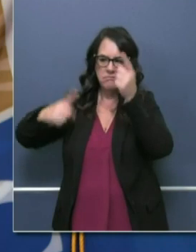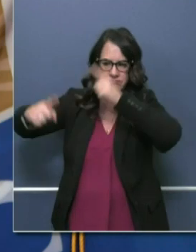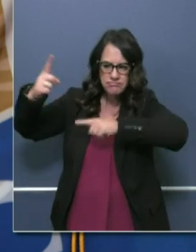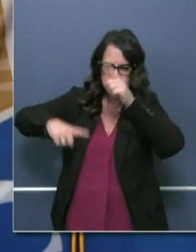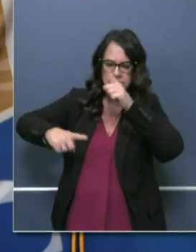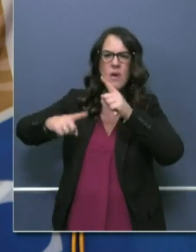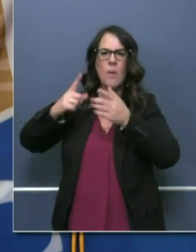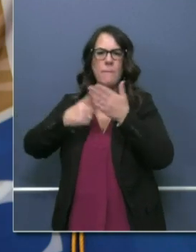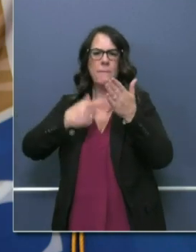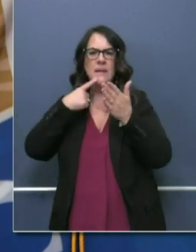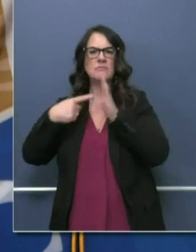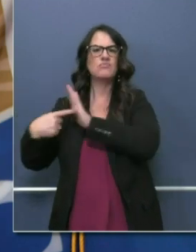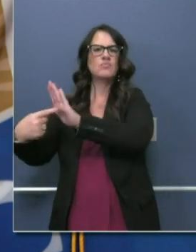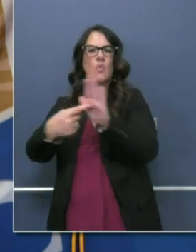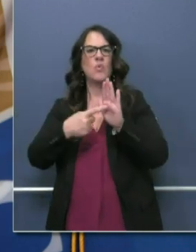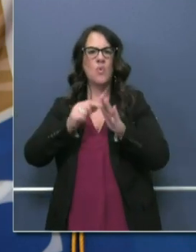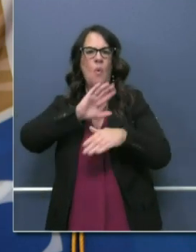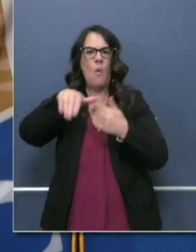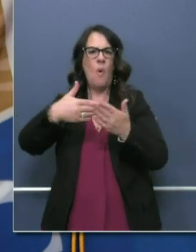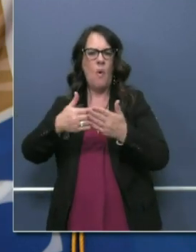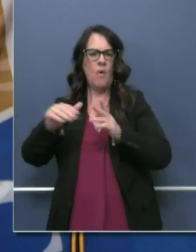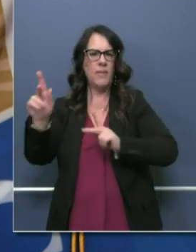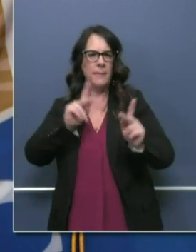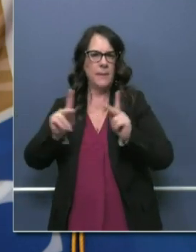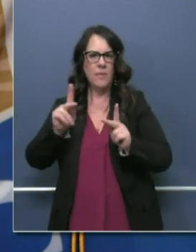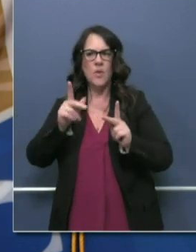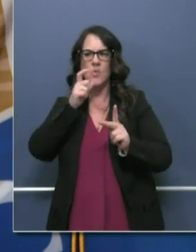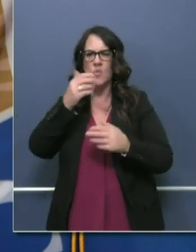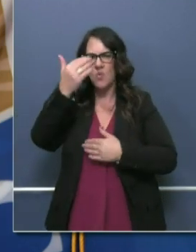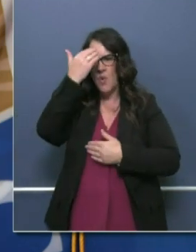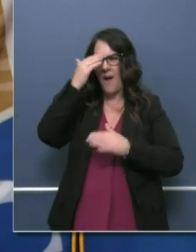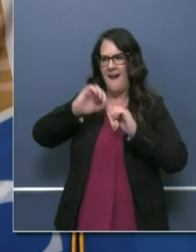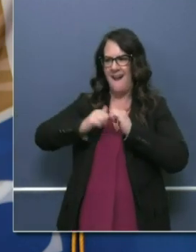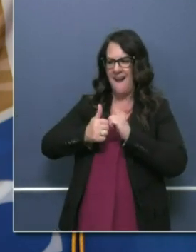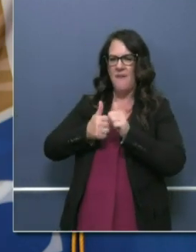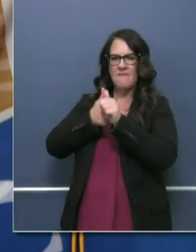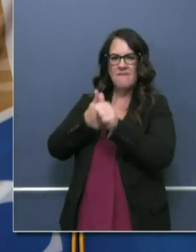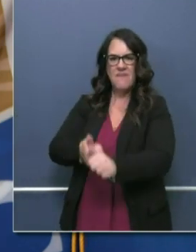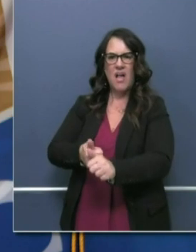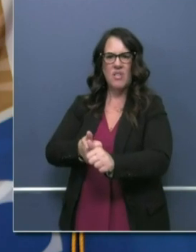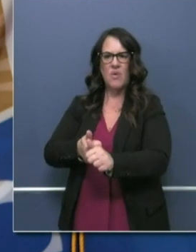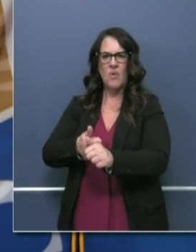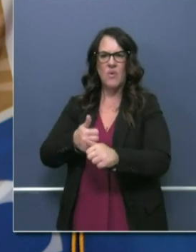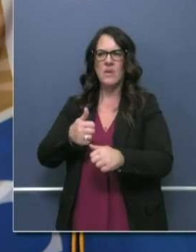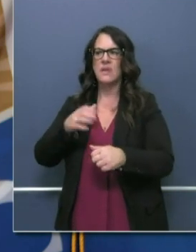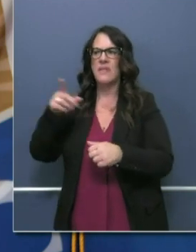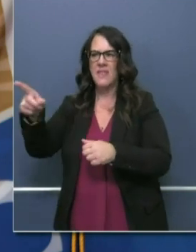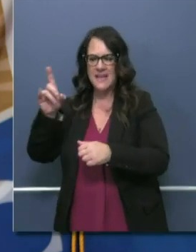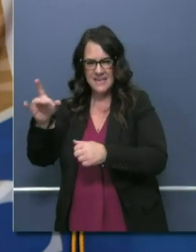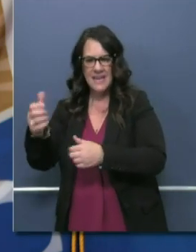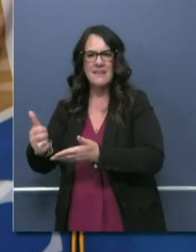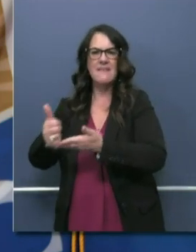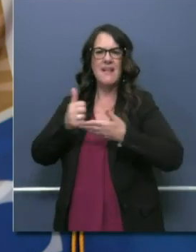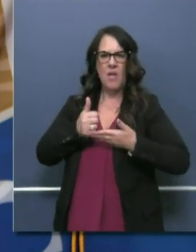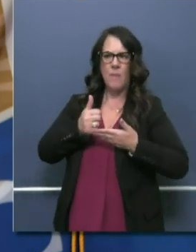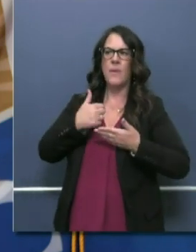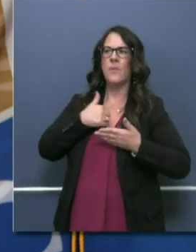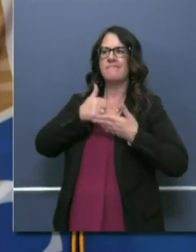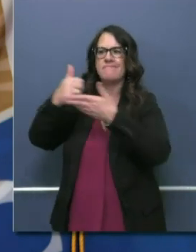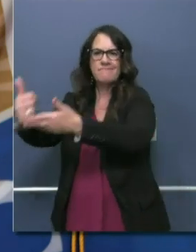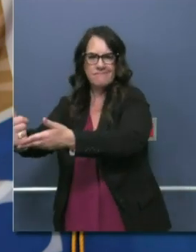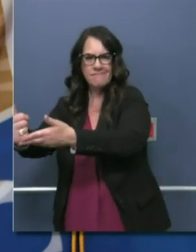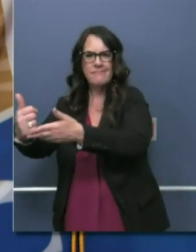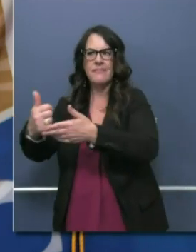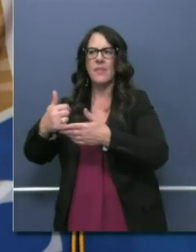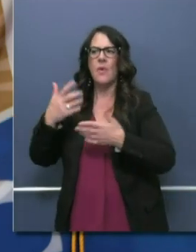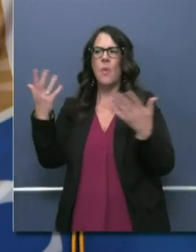that's a proof point of the work they were doing in this space, helped guide and advance our work that we are putting out. I